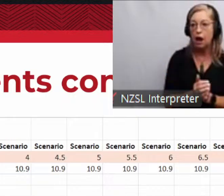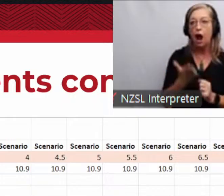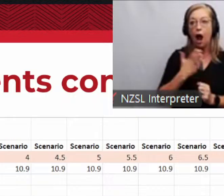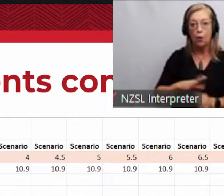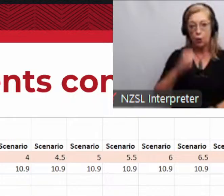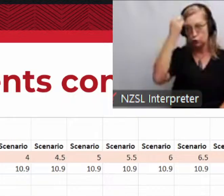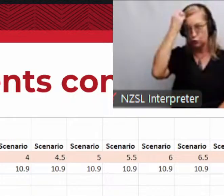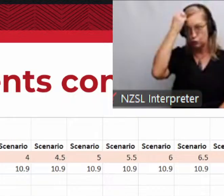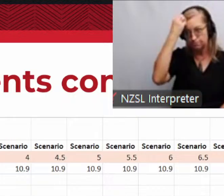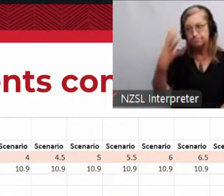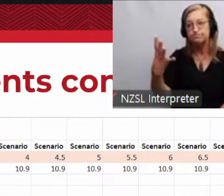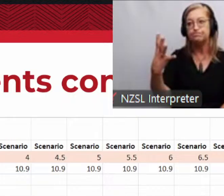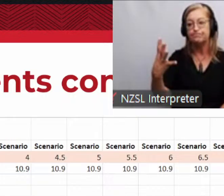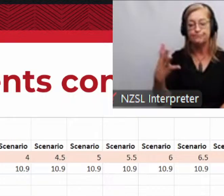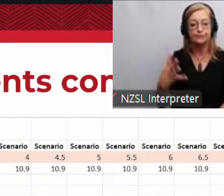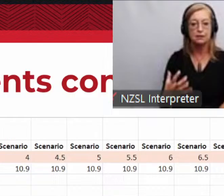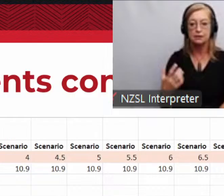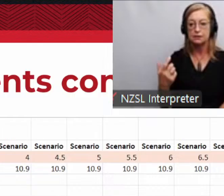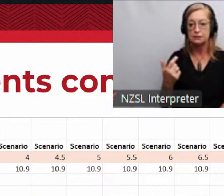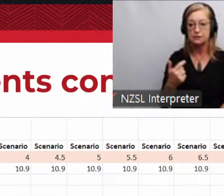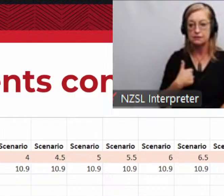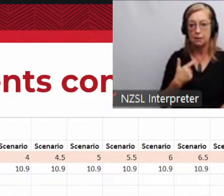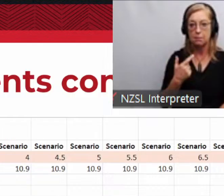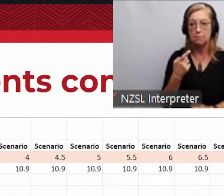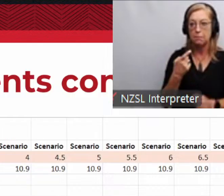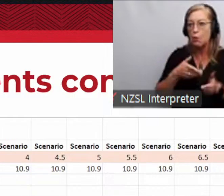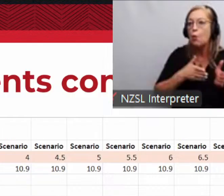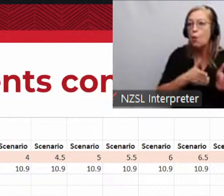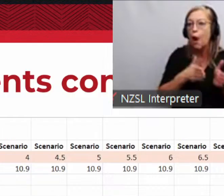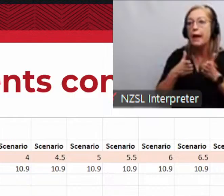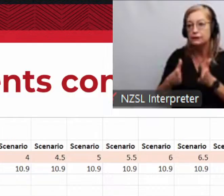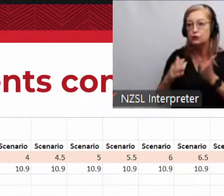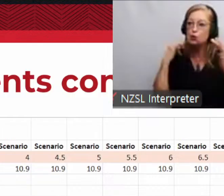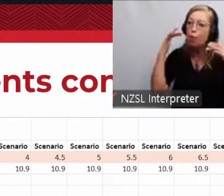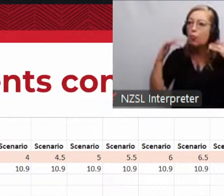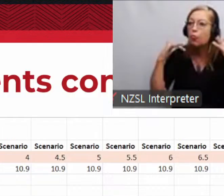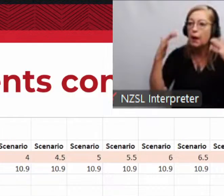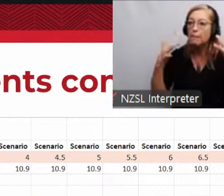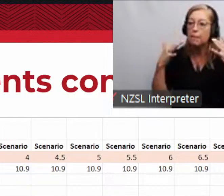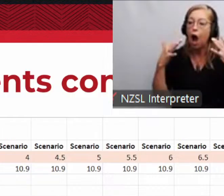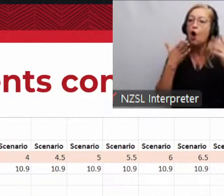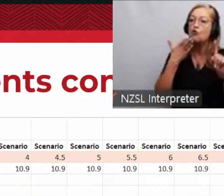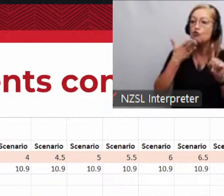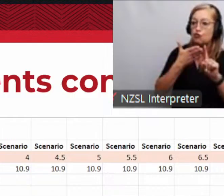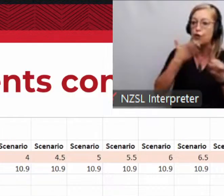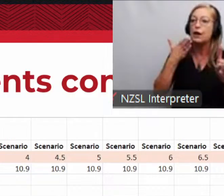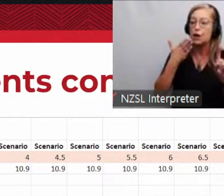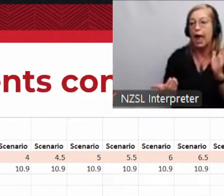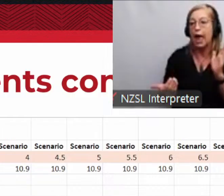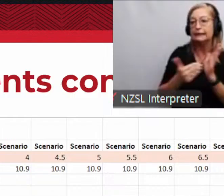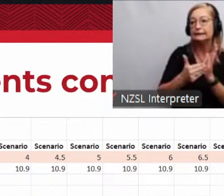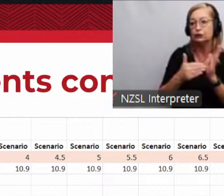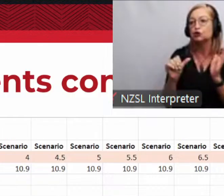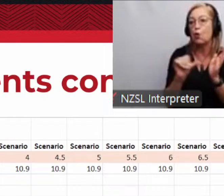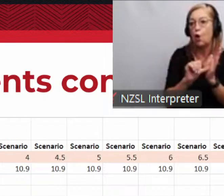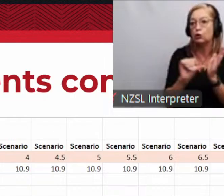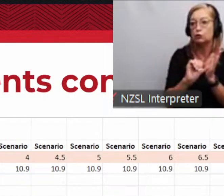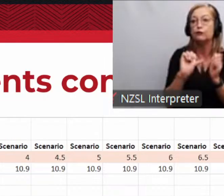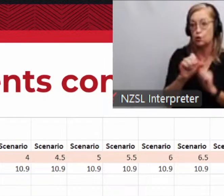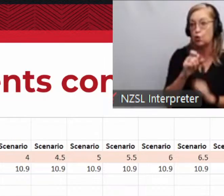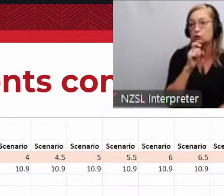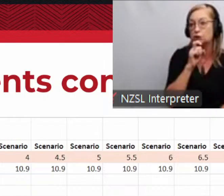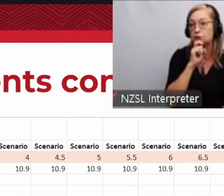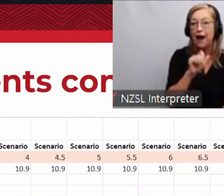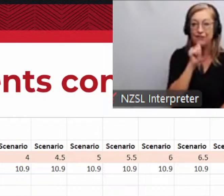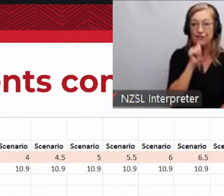you some insight into how you could think about recognizing that additional cost for your employees if they're struggling